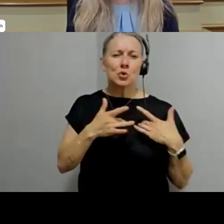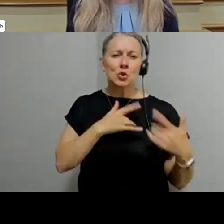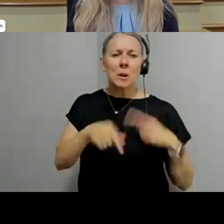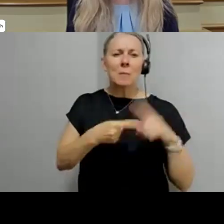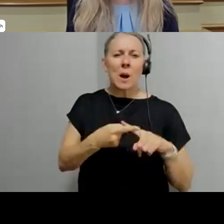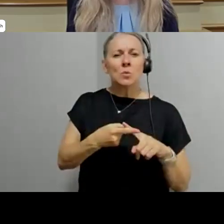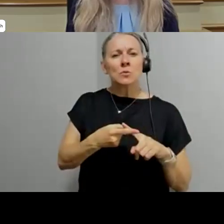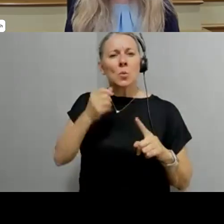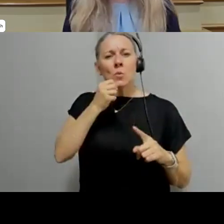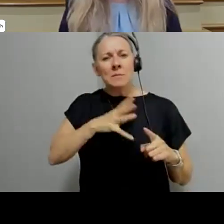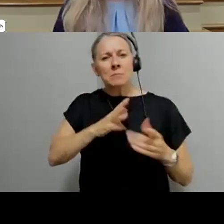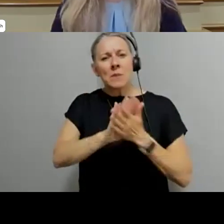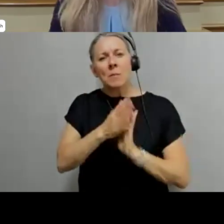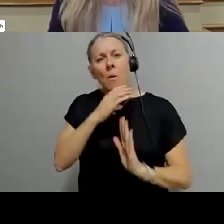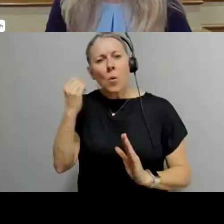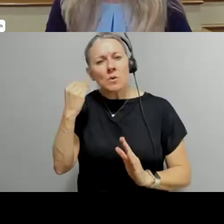now?